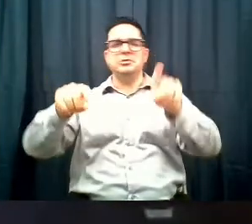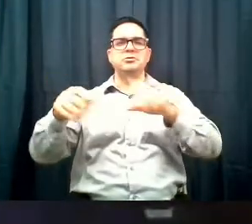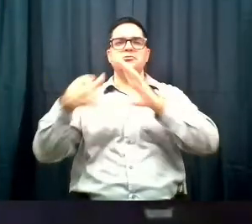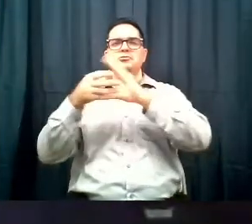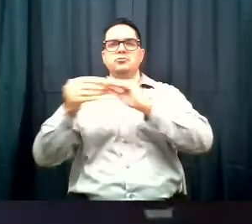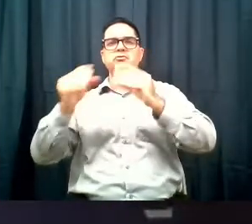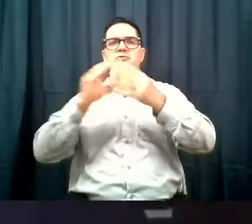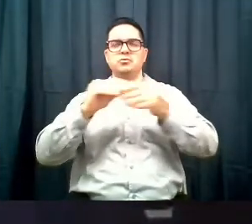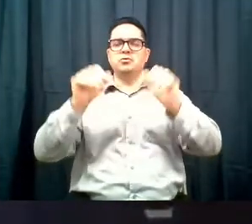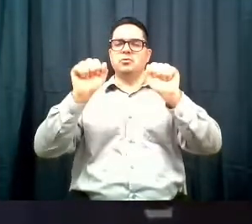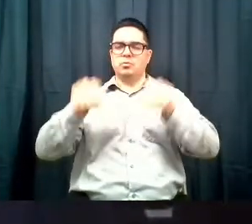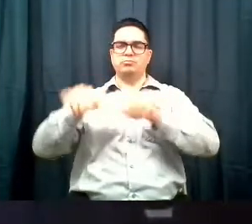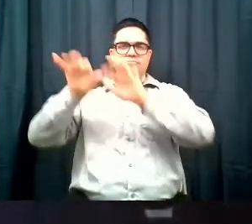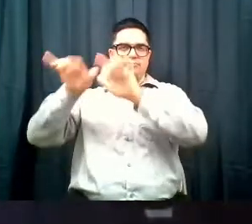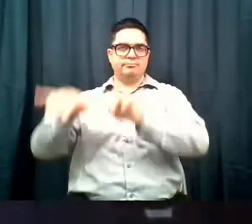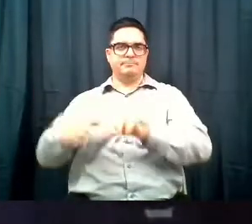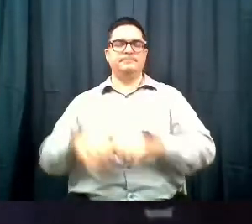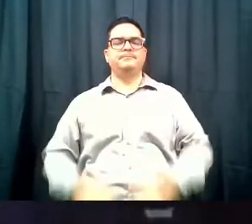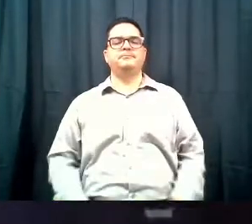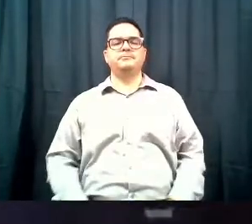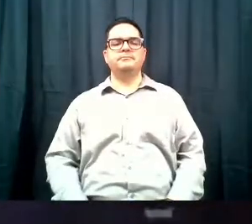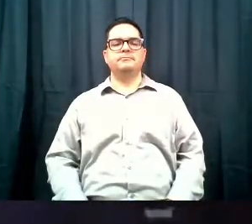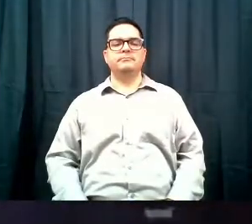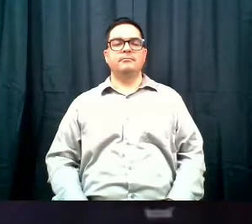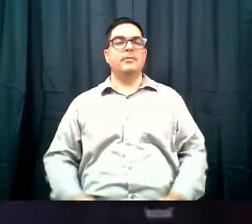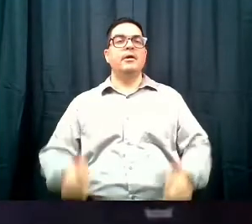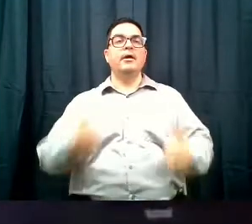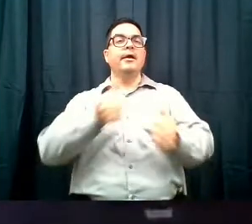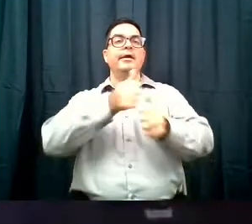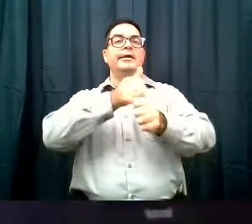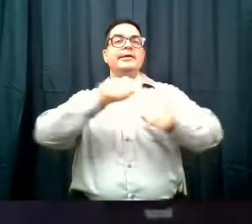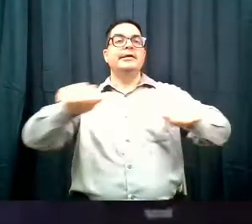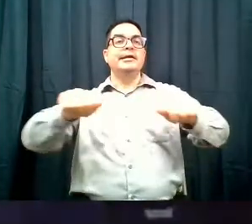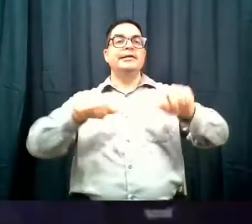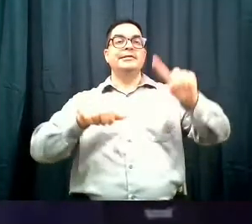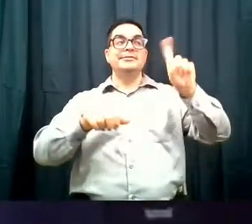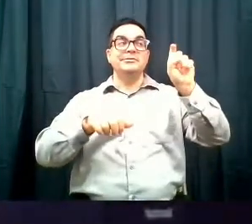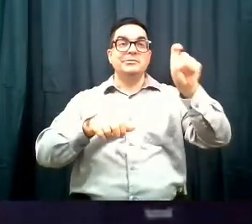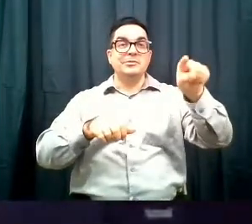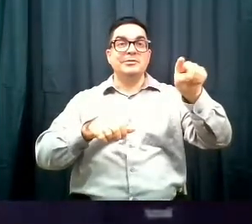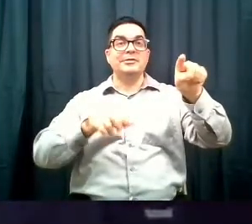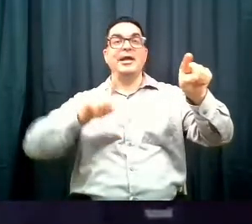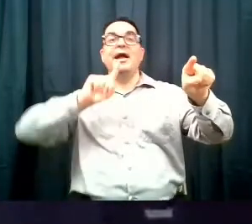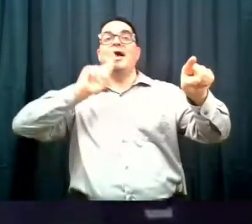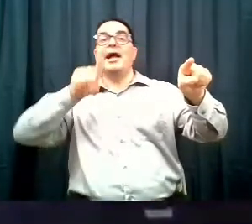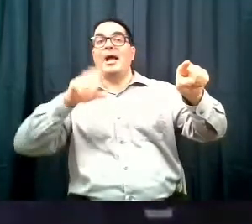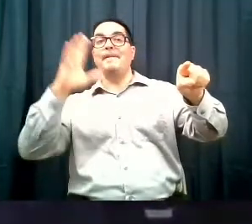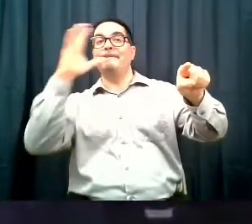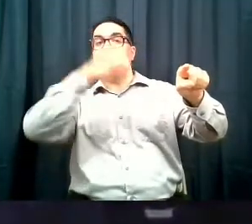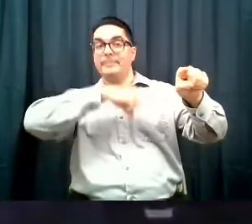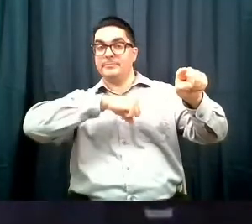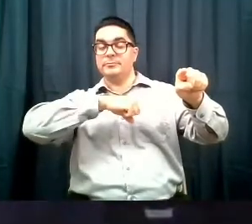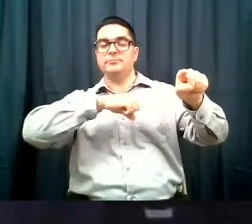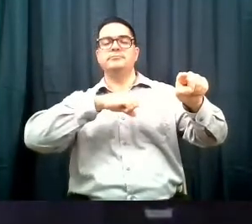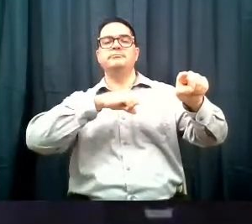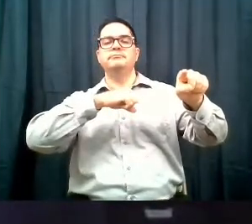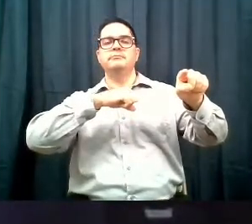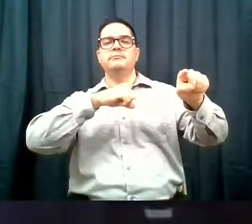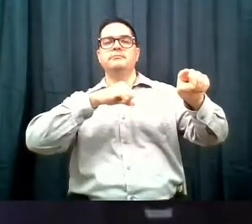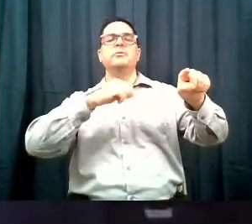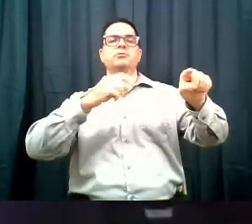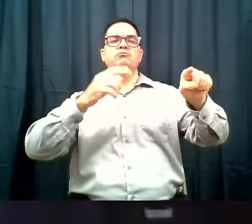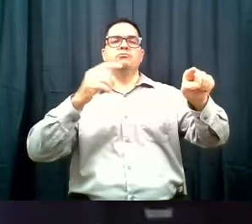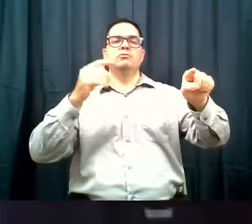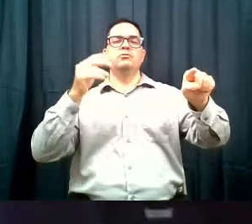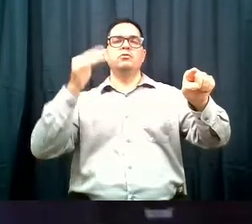form. As always, any questions that we're not able to get to during the meeting we will answer in